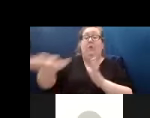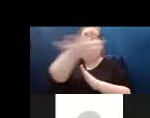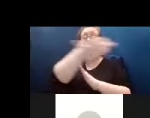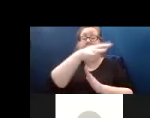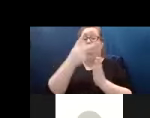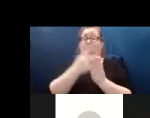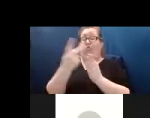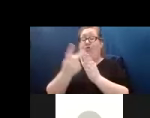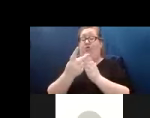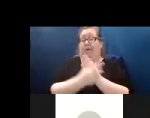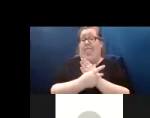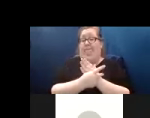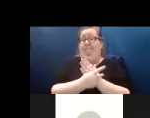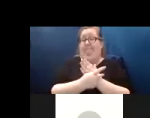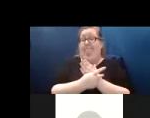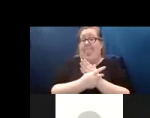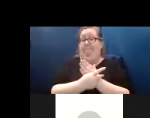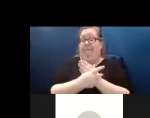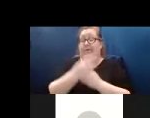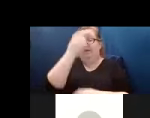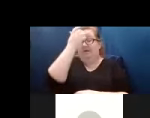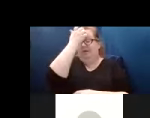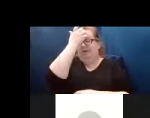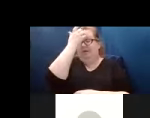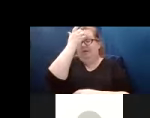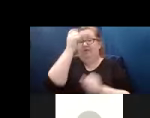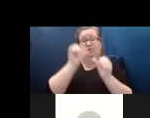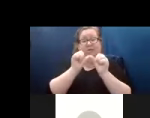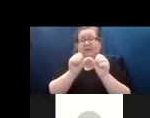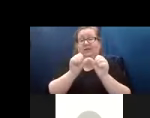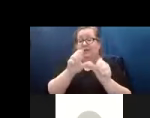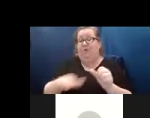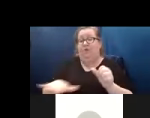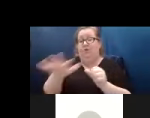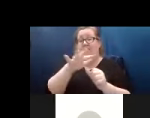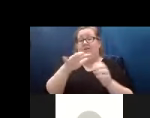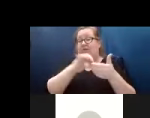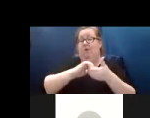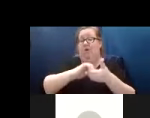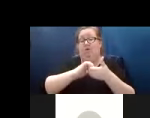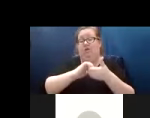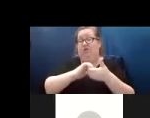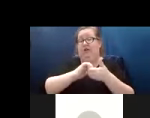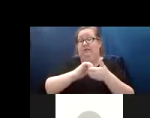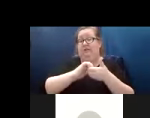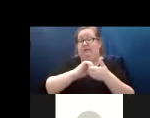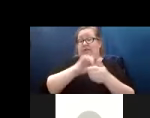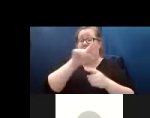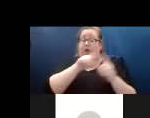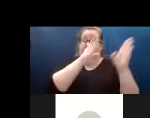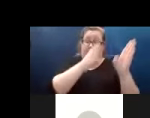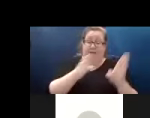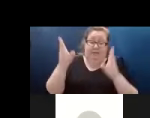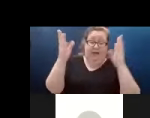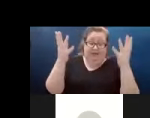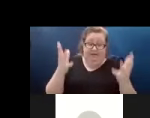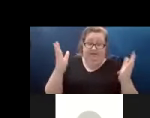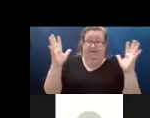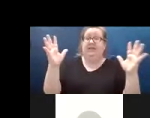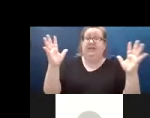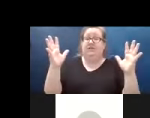program to continue these ongoing partnerships too. We can't, once the planning process is over, we need to